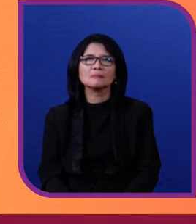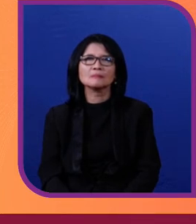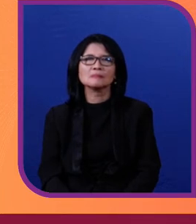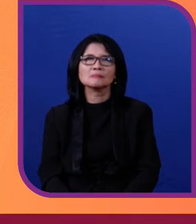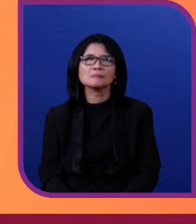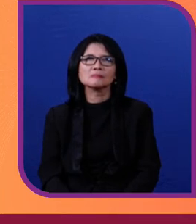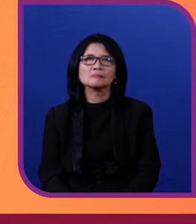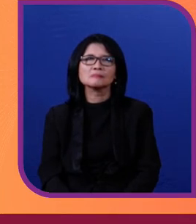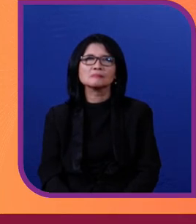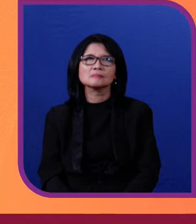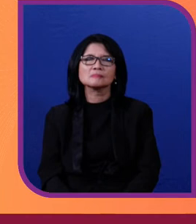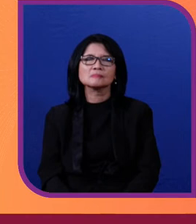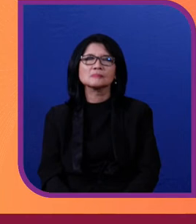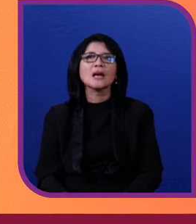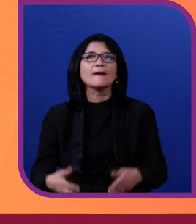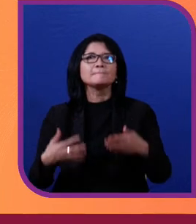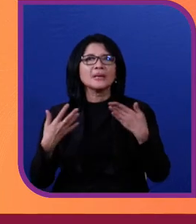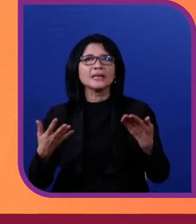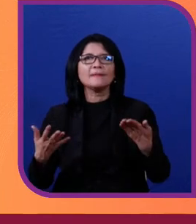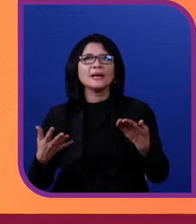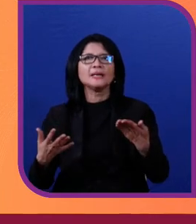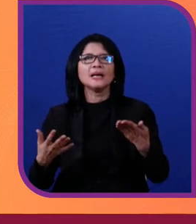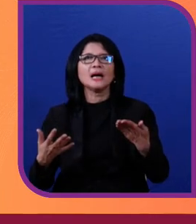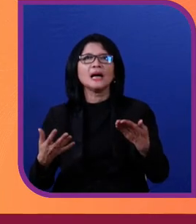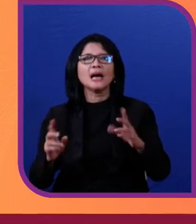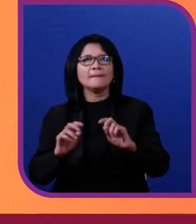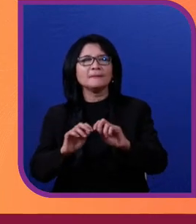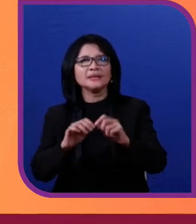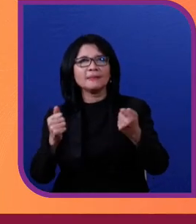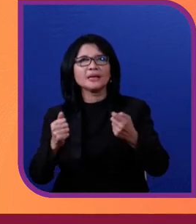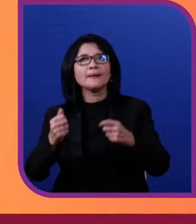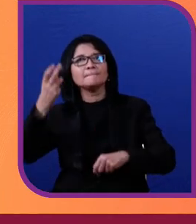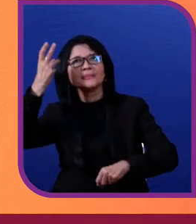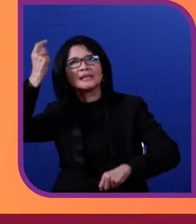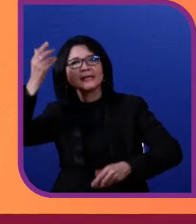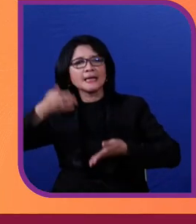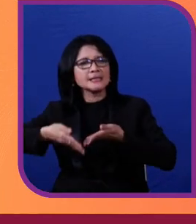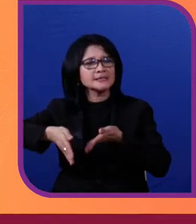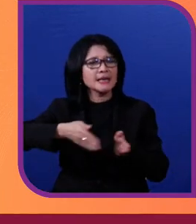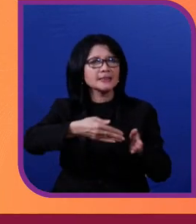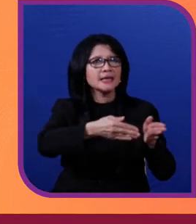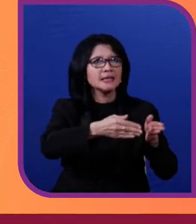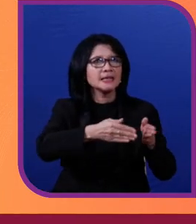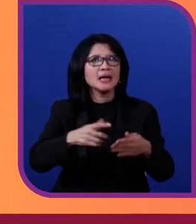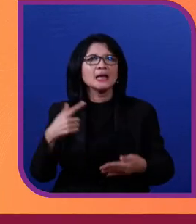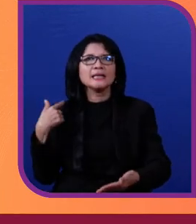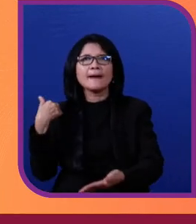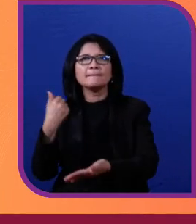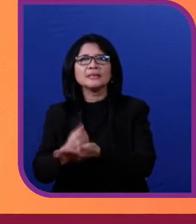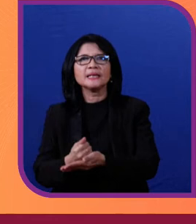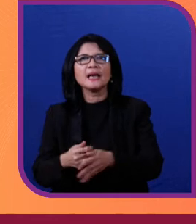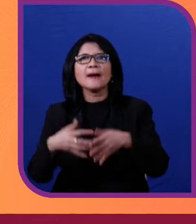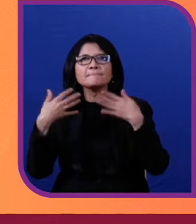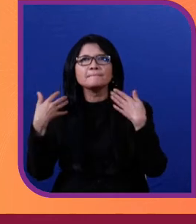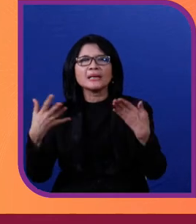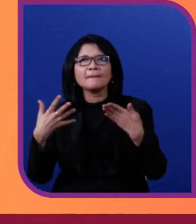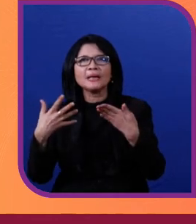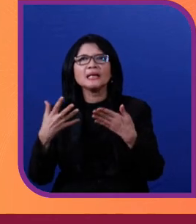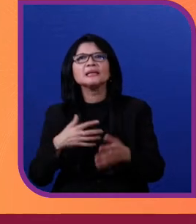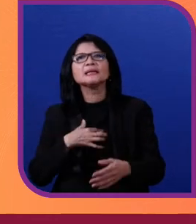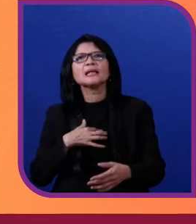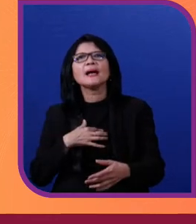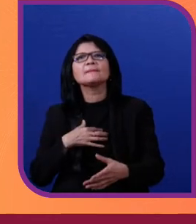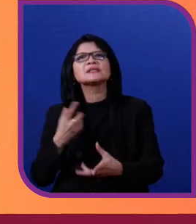the strategic is The important thing is to track the private Sector is a